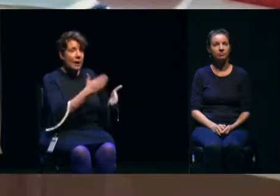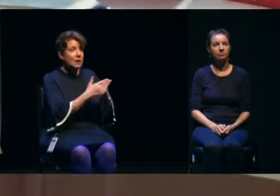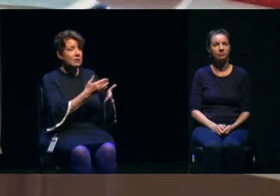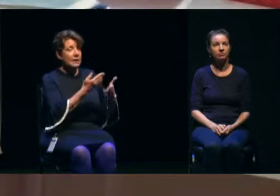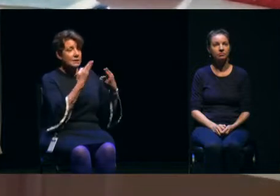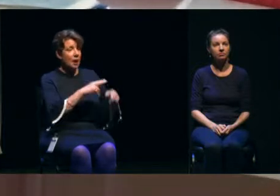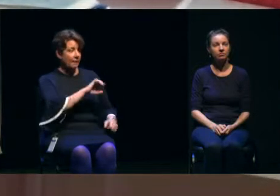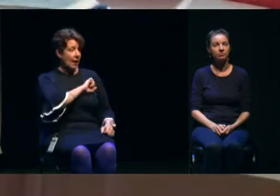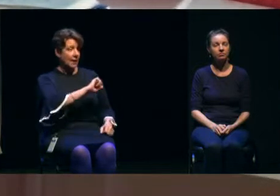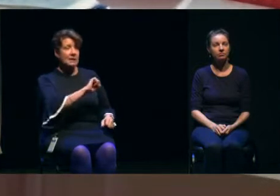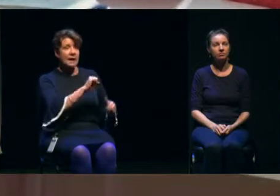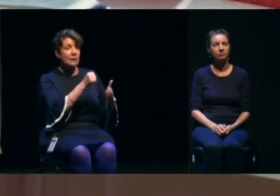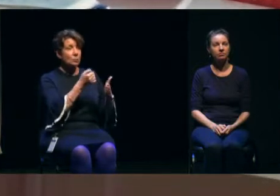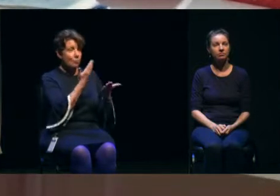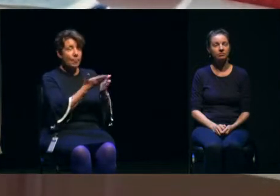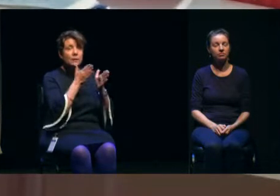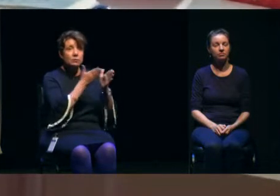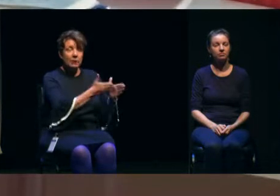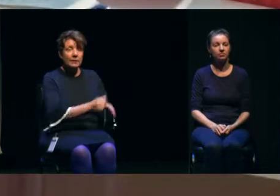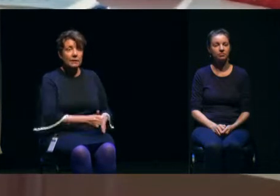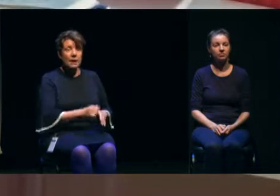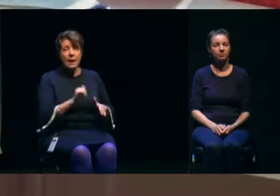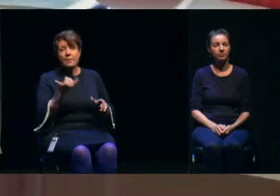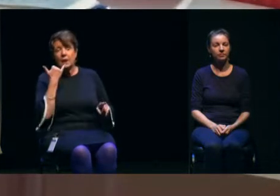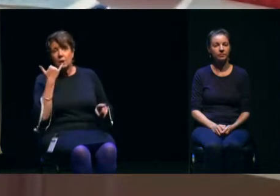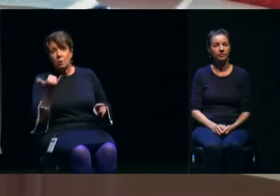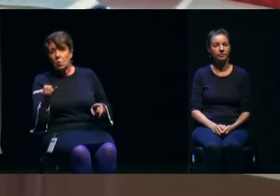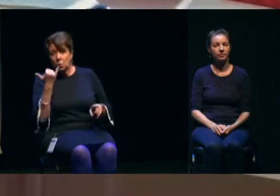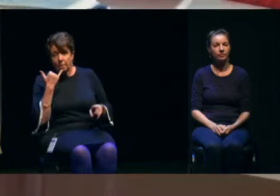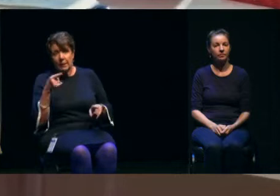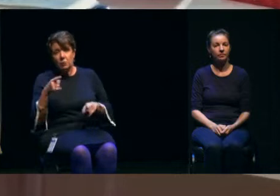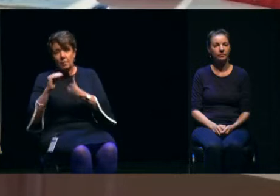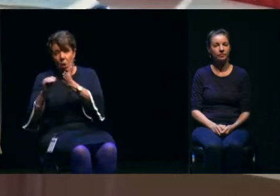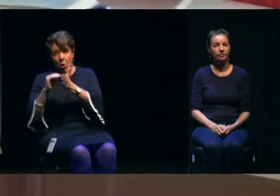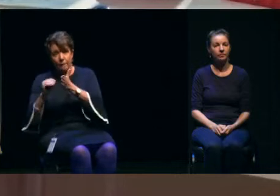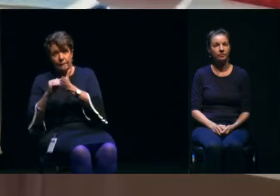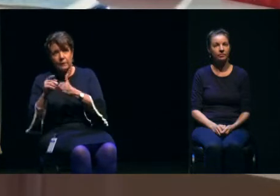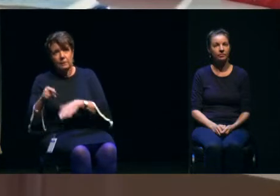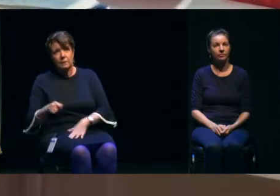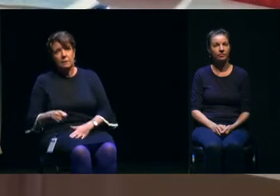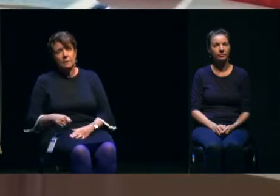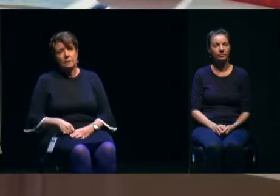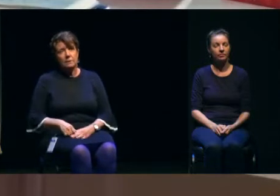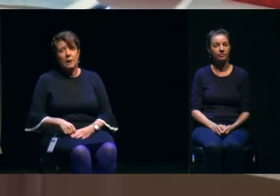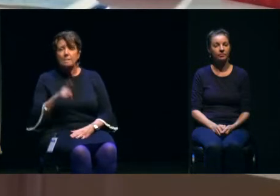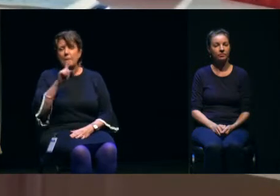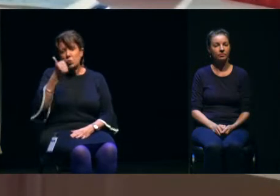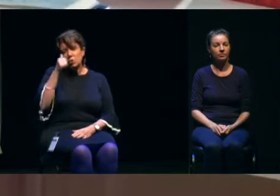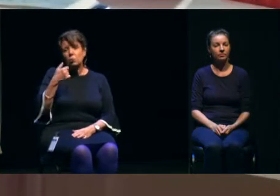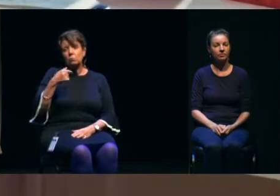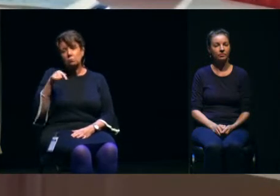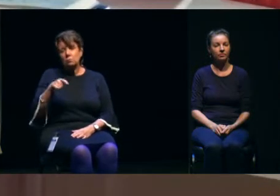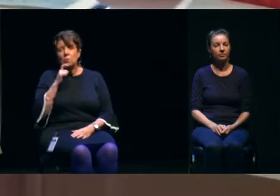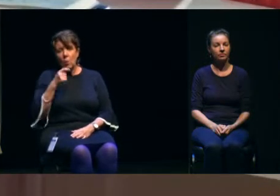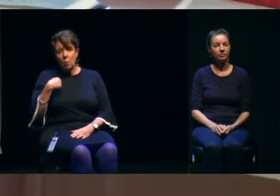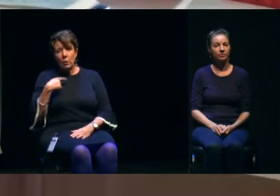attack in the street. And they called me to my office. I was then a journalist and people more or less knew who I was.